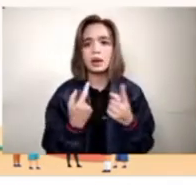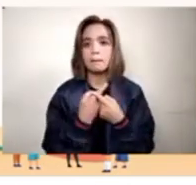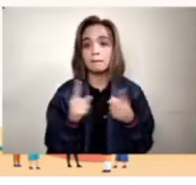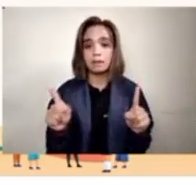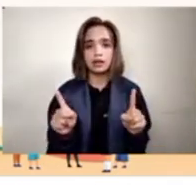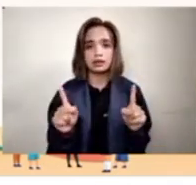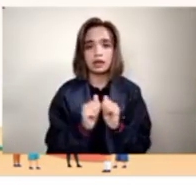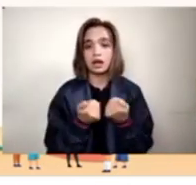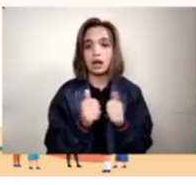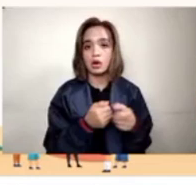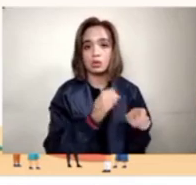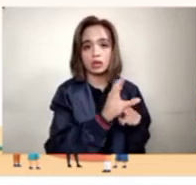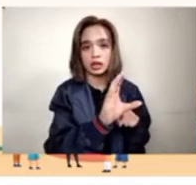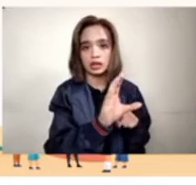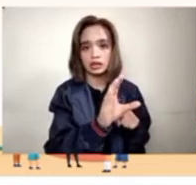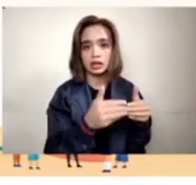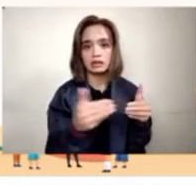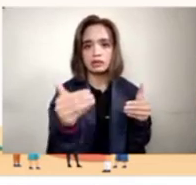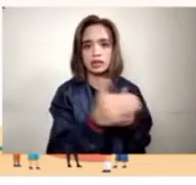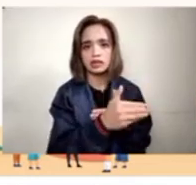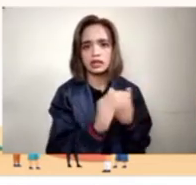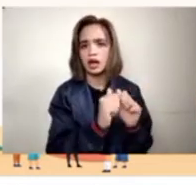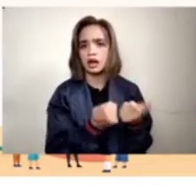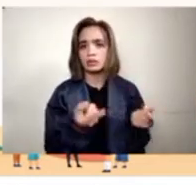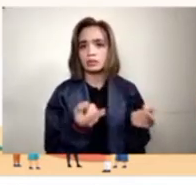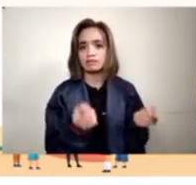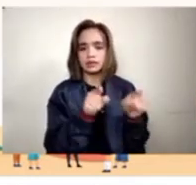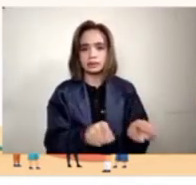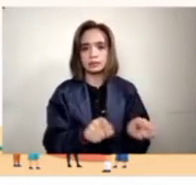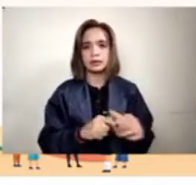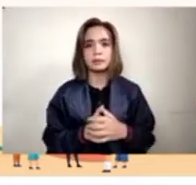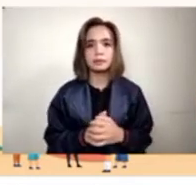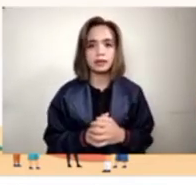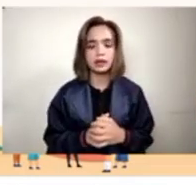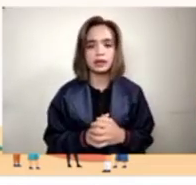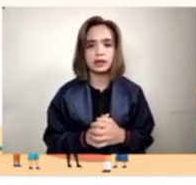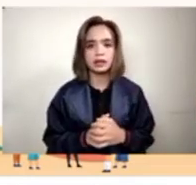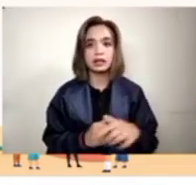learning. But how does career advancement happen?